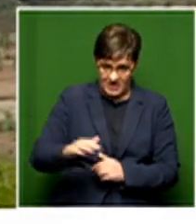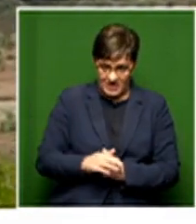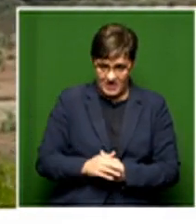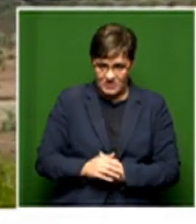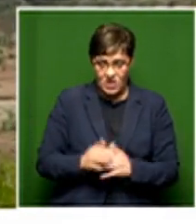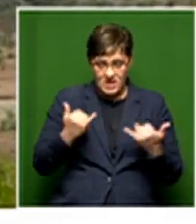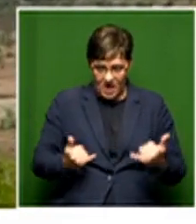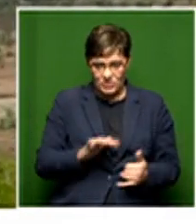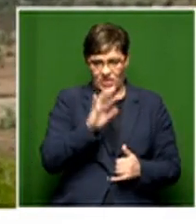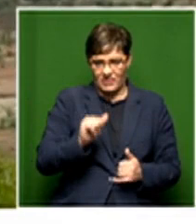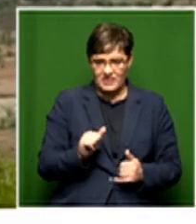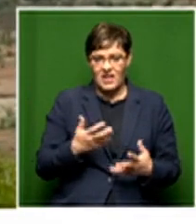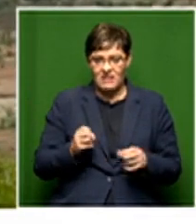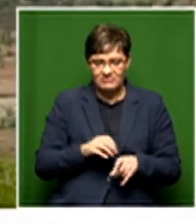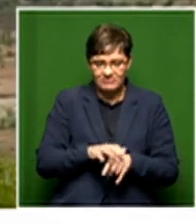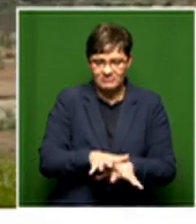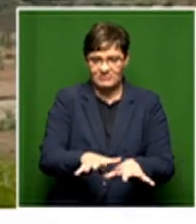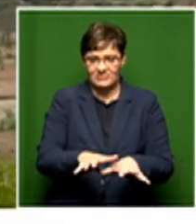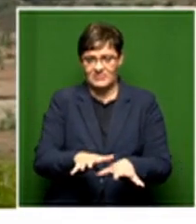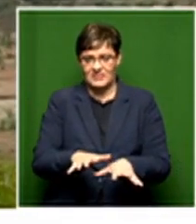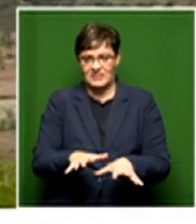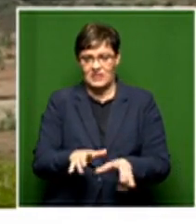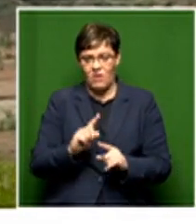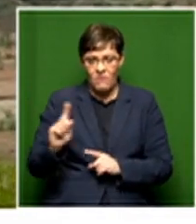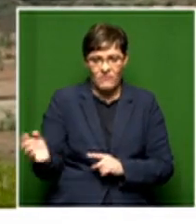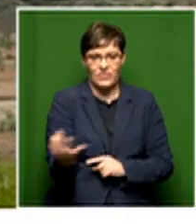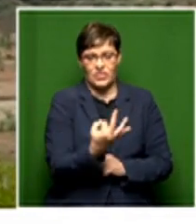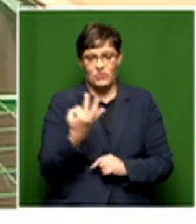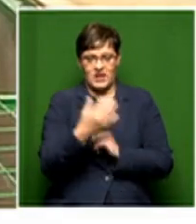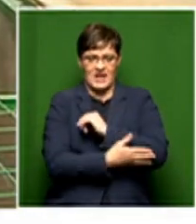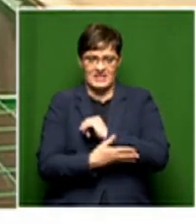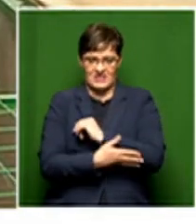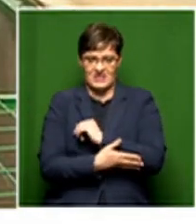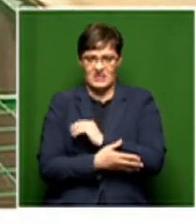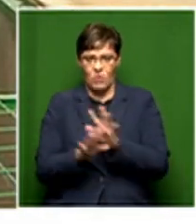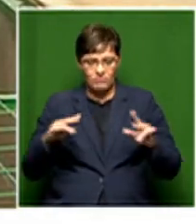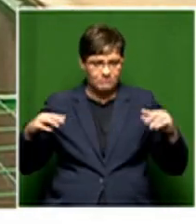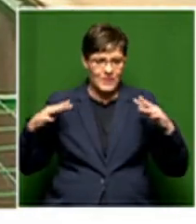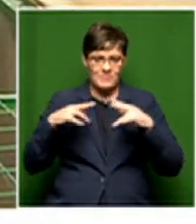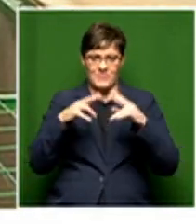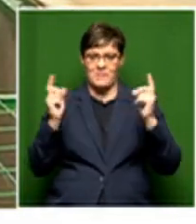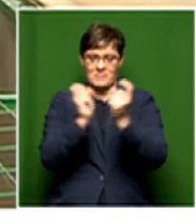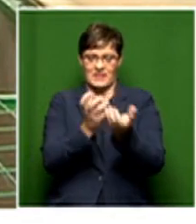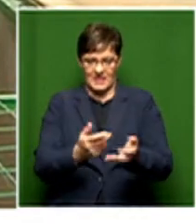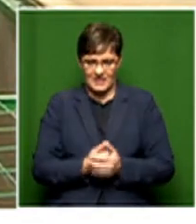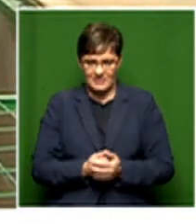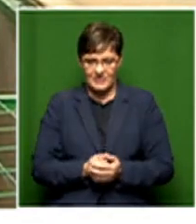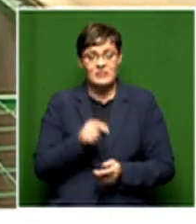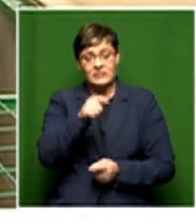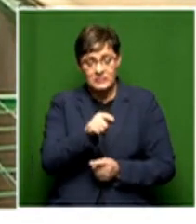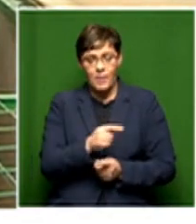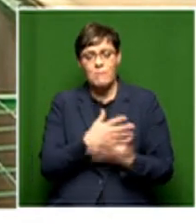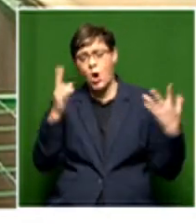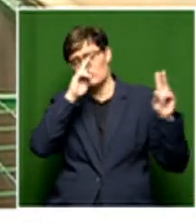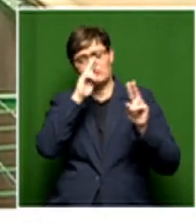is South Africa. So this is a confluence of all these three countries and where they all meet. Mapungubwe is one of the